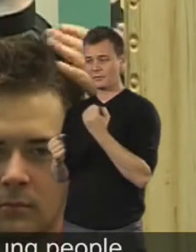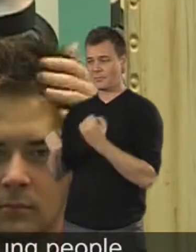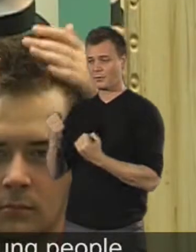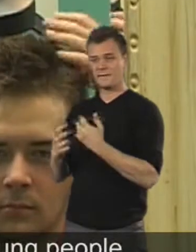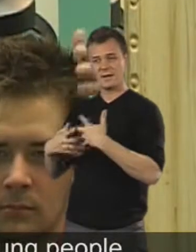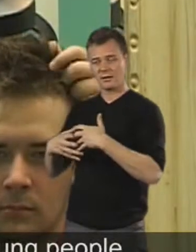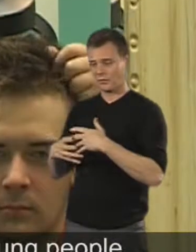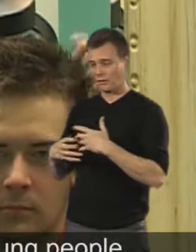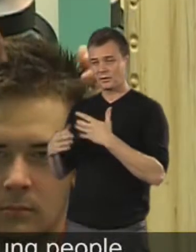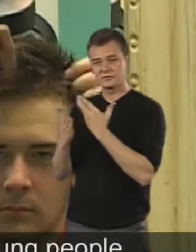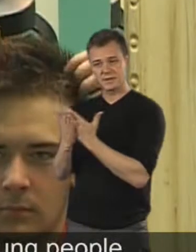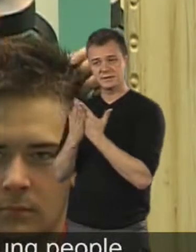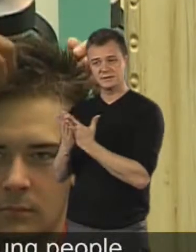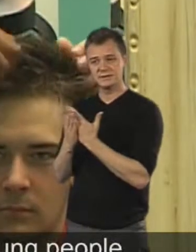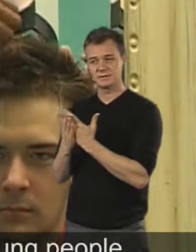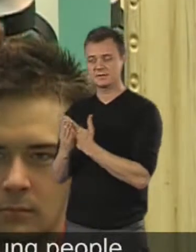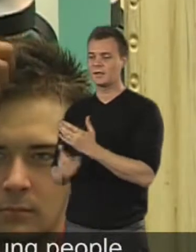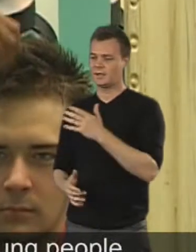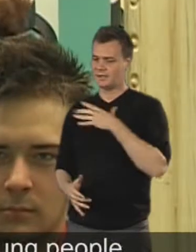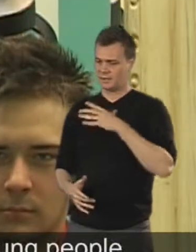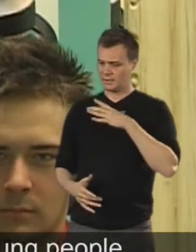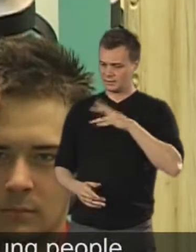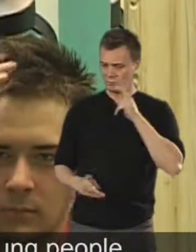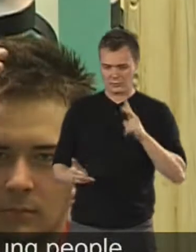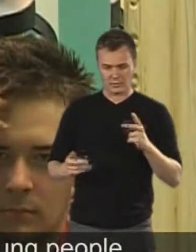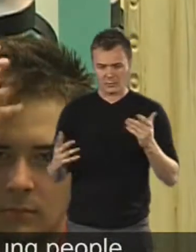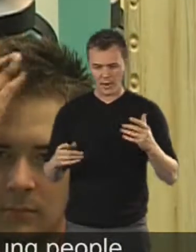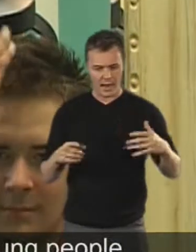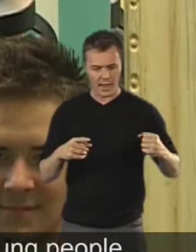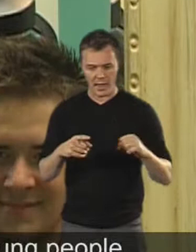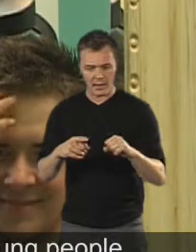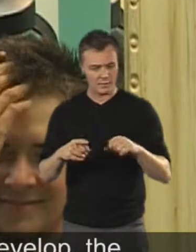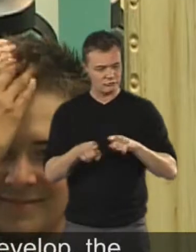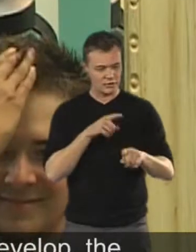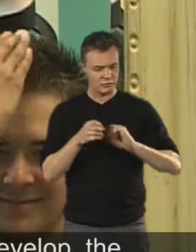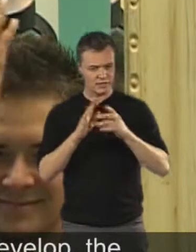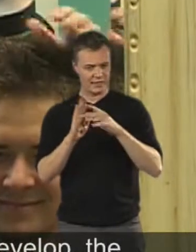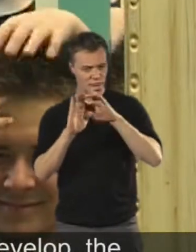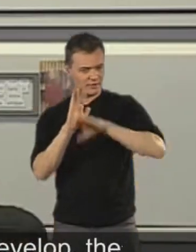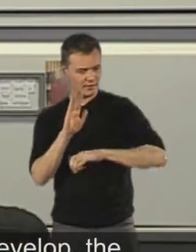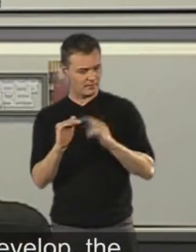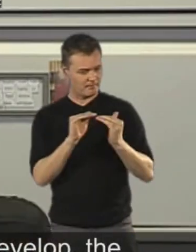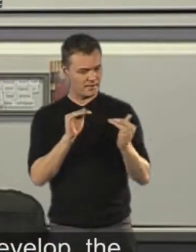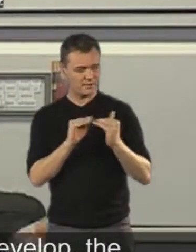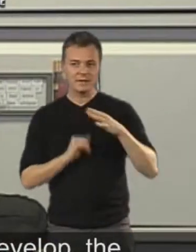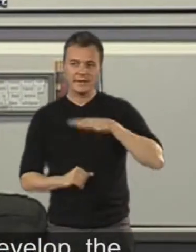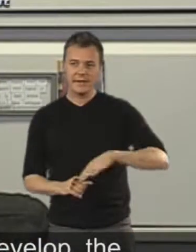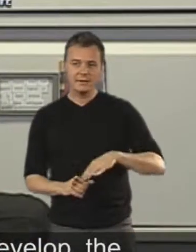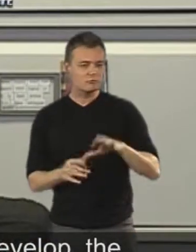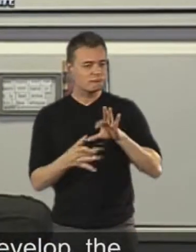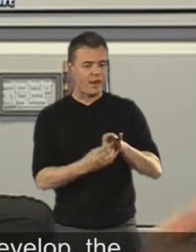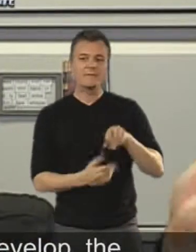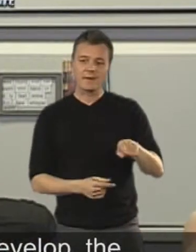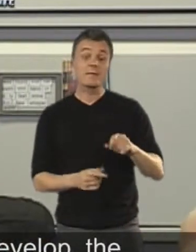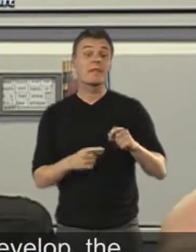think it is looking at where the young people are, creating a curriculum that meets their needs and is relevant, but then as they develop,